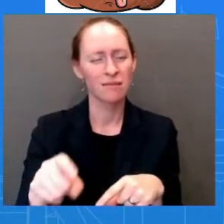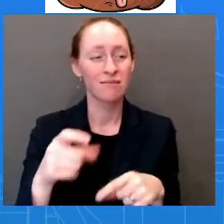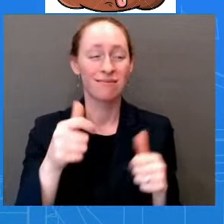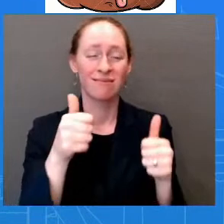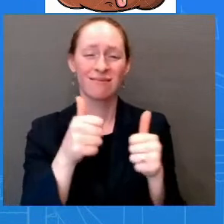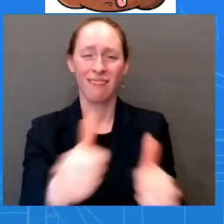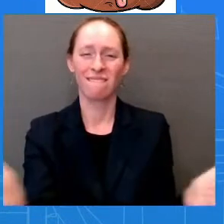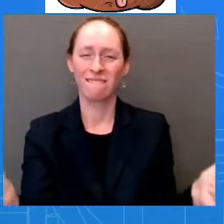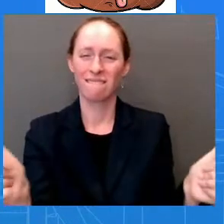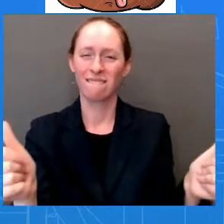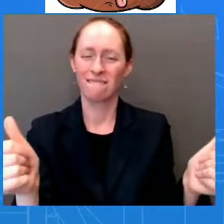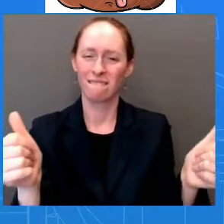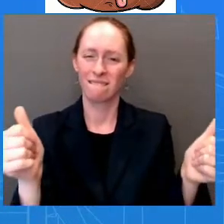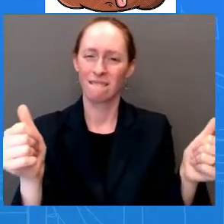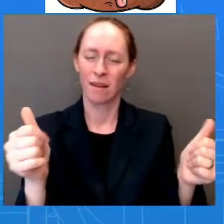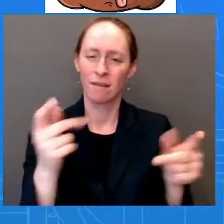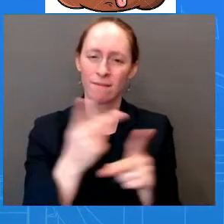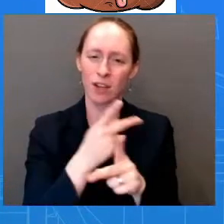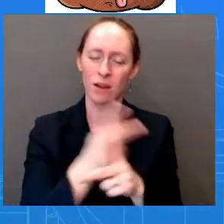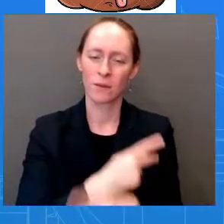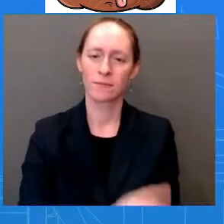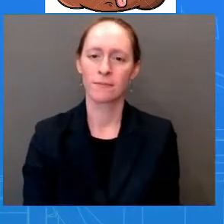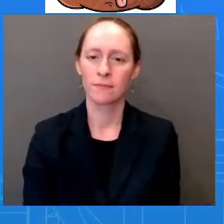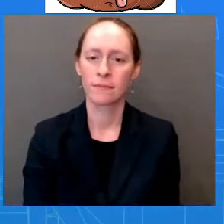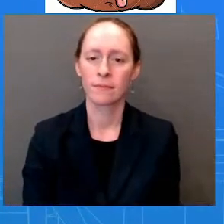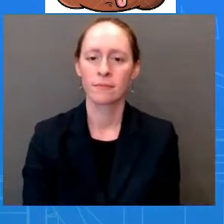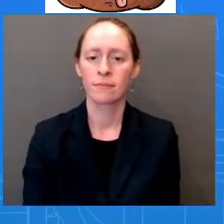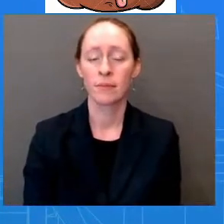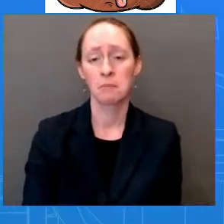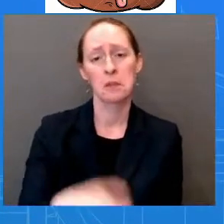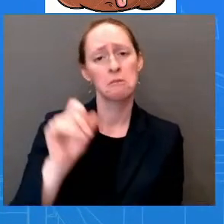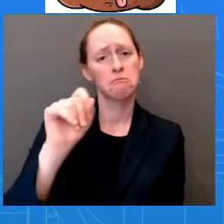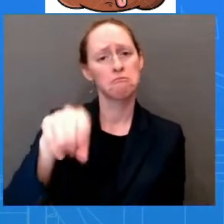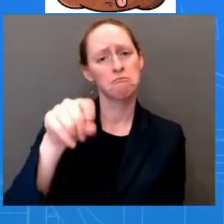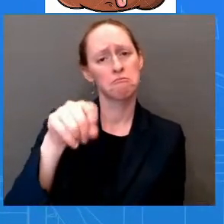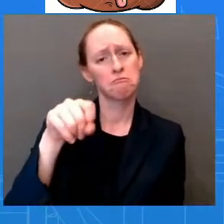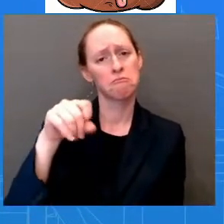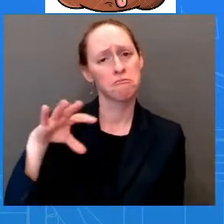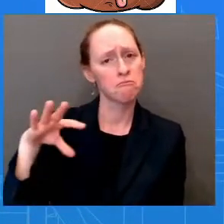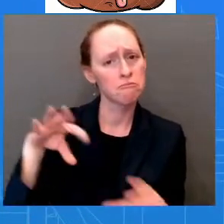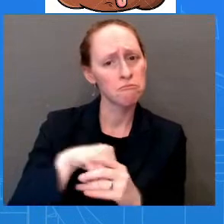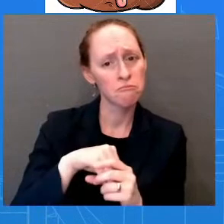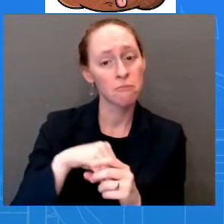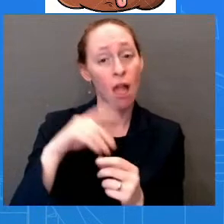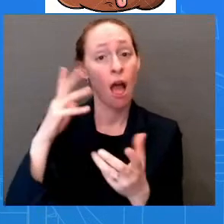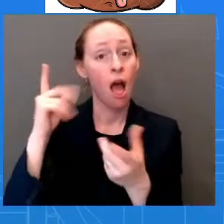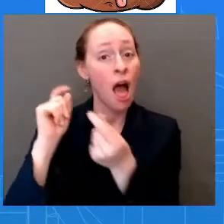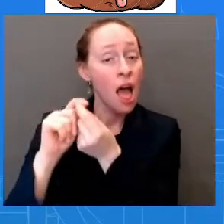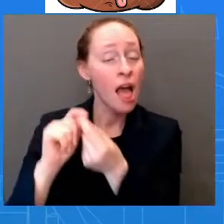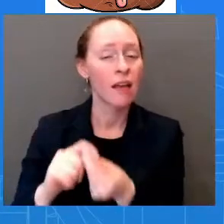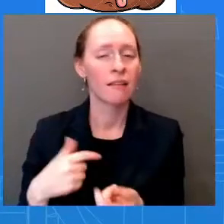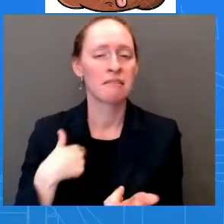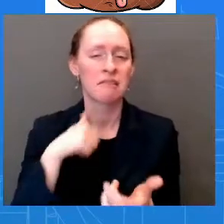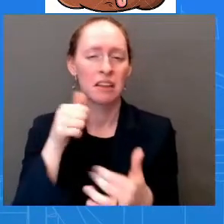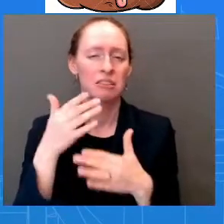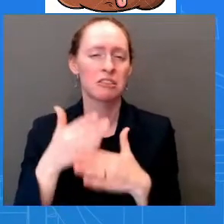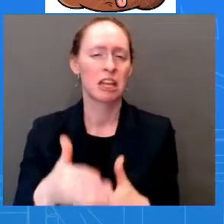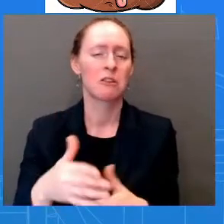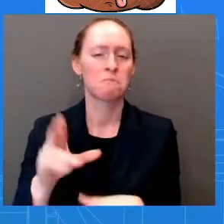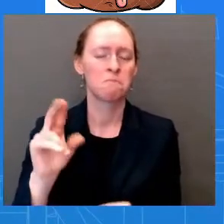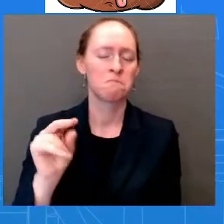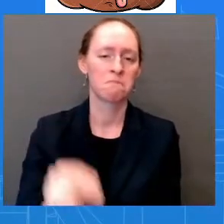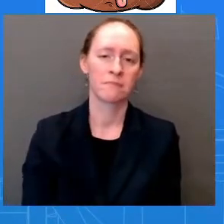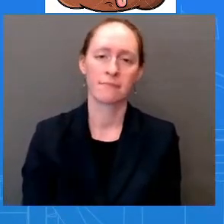much, Wild Turkey, for continuing the membership program for 12 months. You're officially a hooligan. I appreciate you. Thank